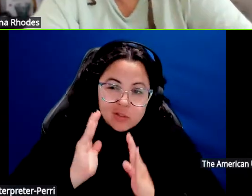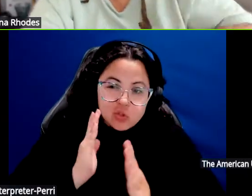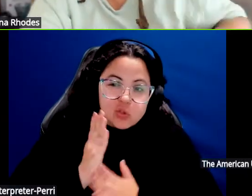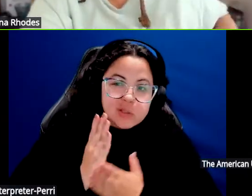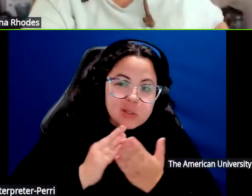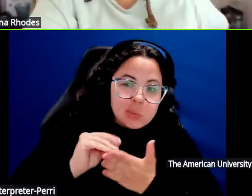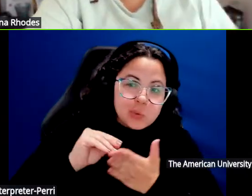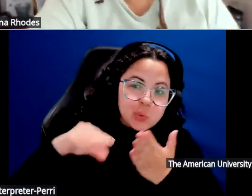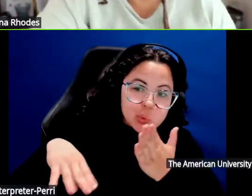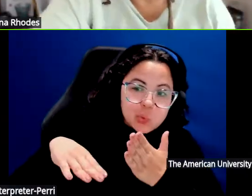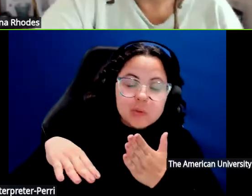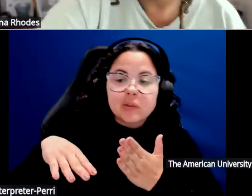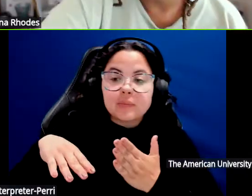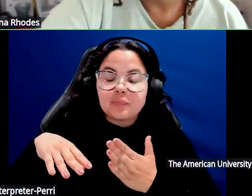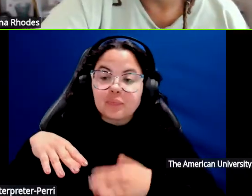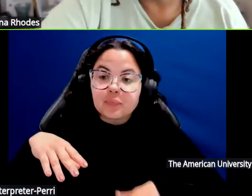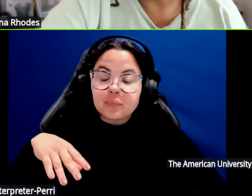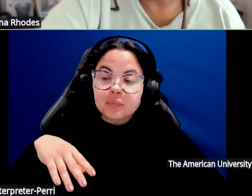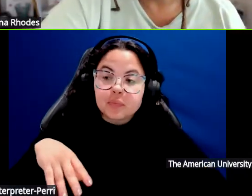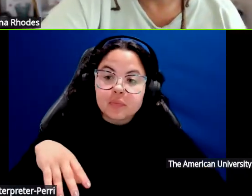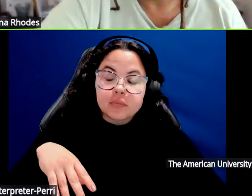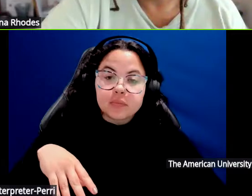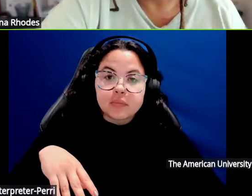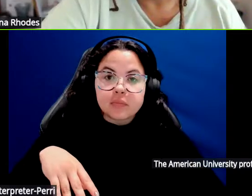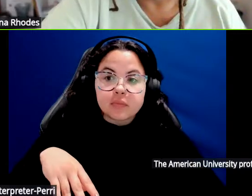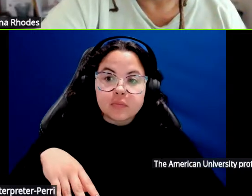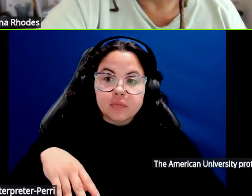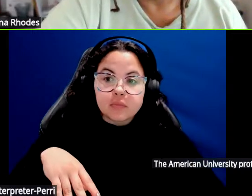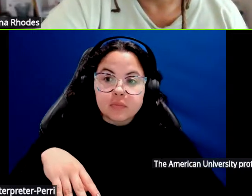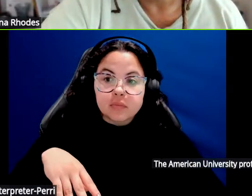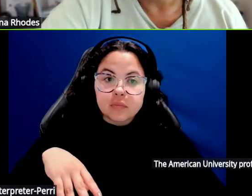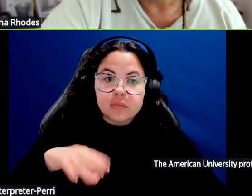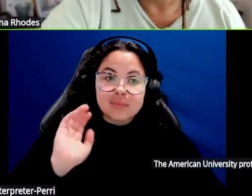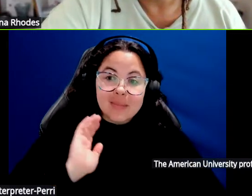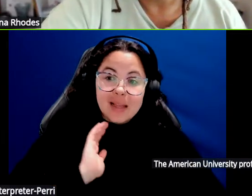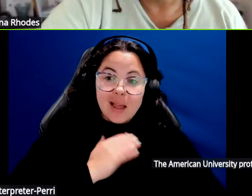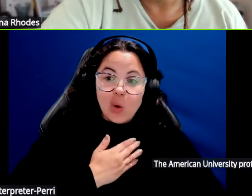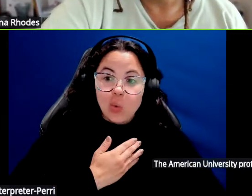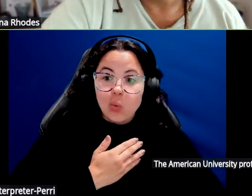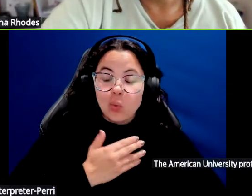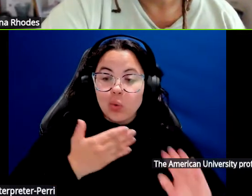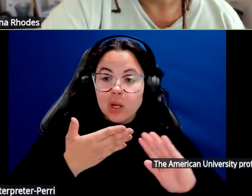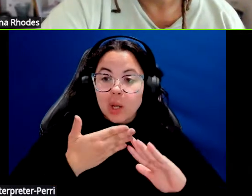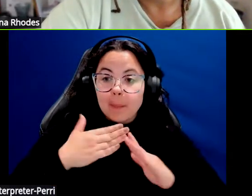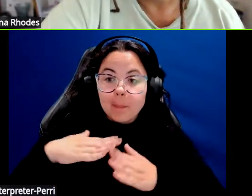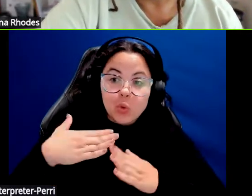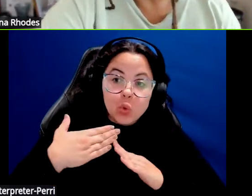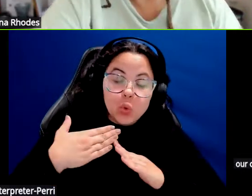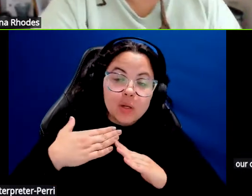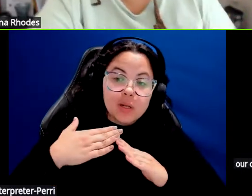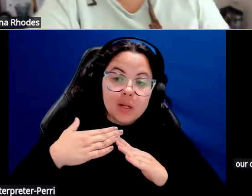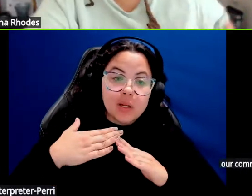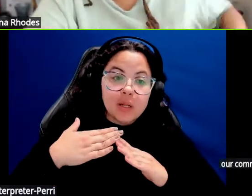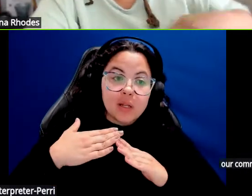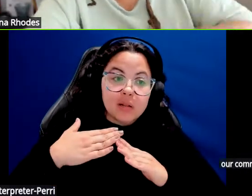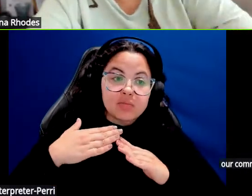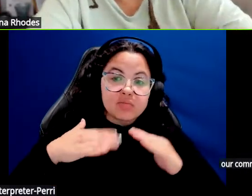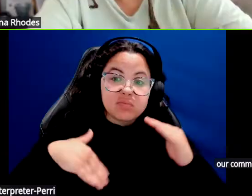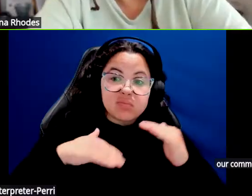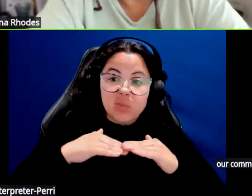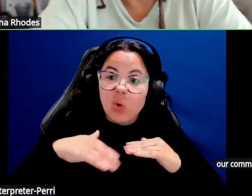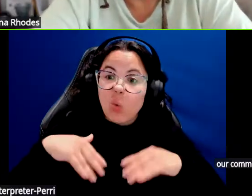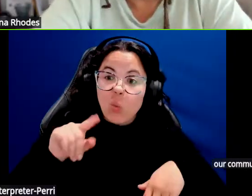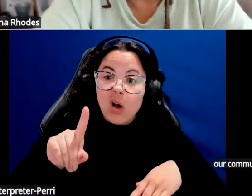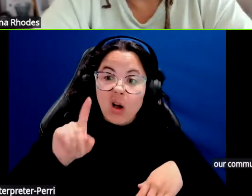students. Actually, our community reached 115